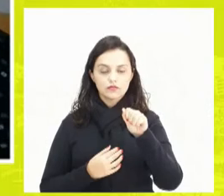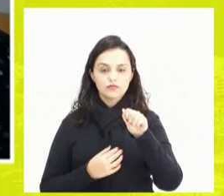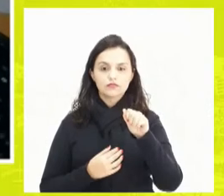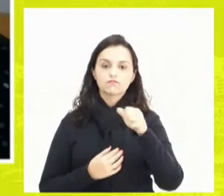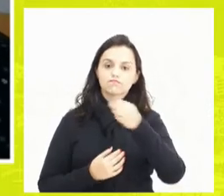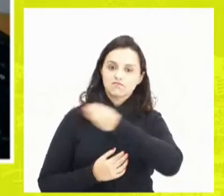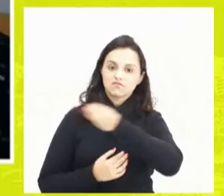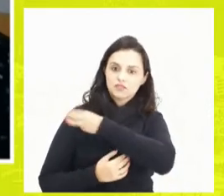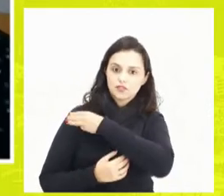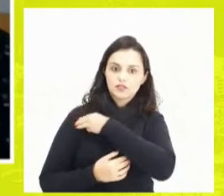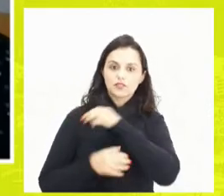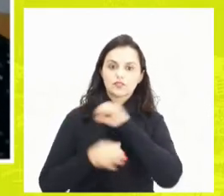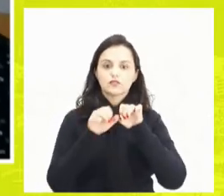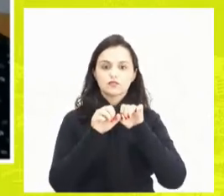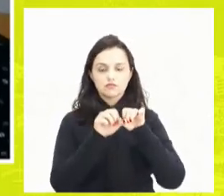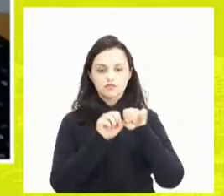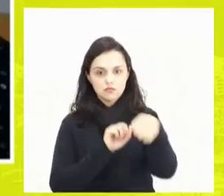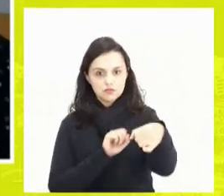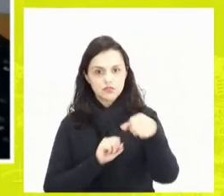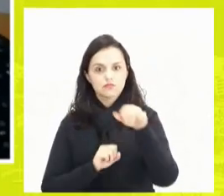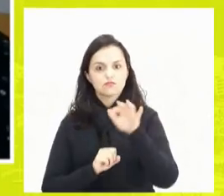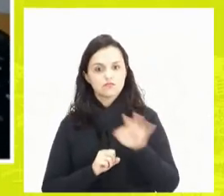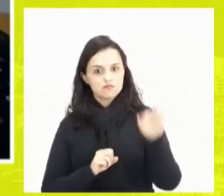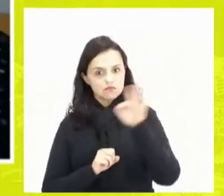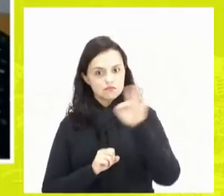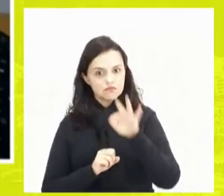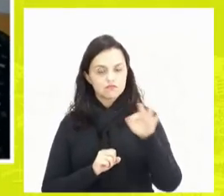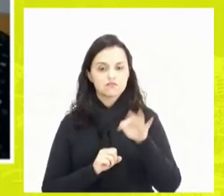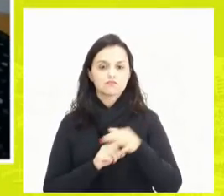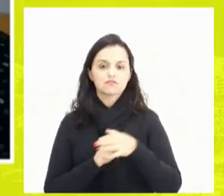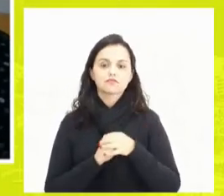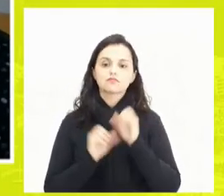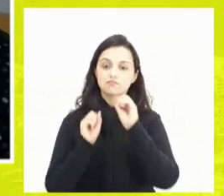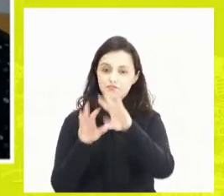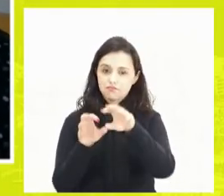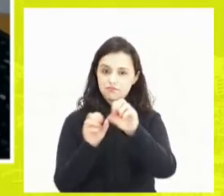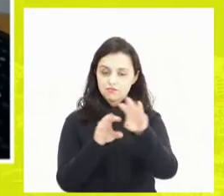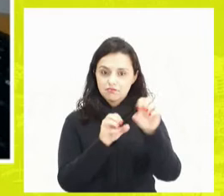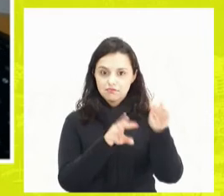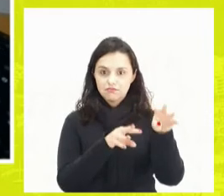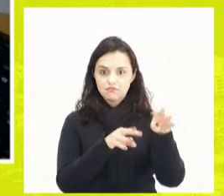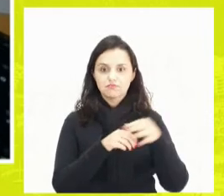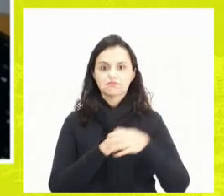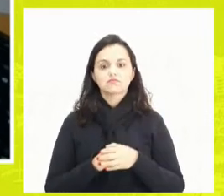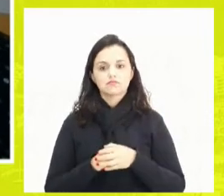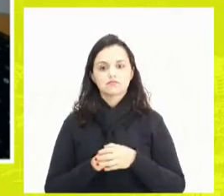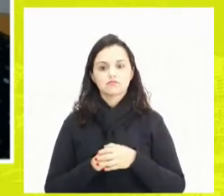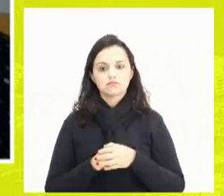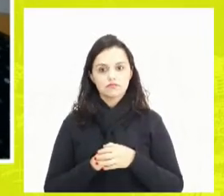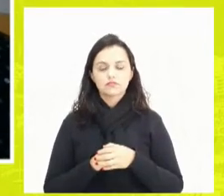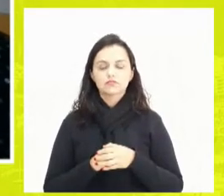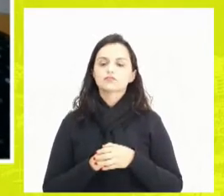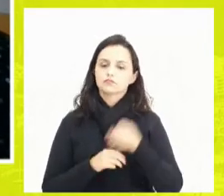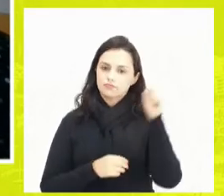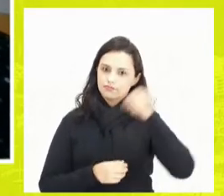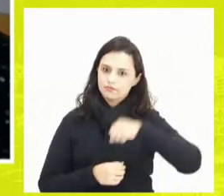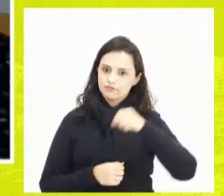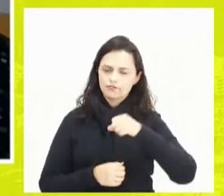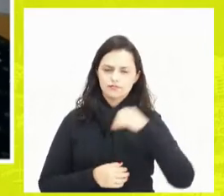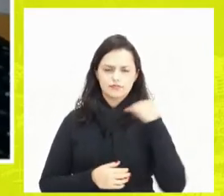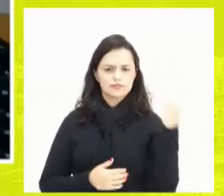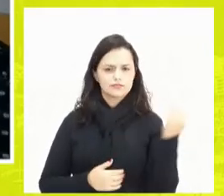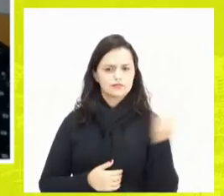in schools the the critical thinking that is so necessary yes that's